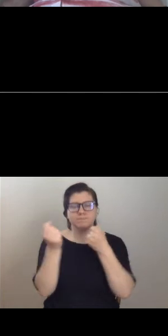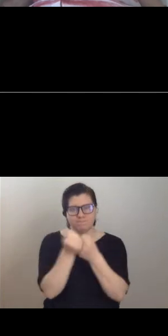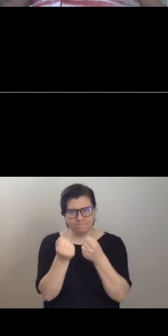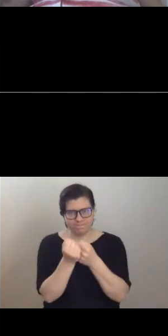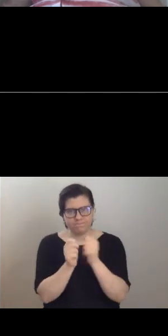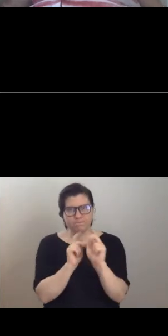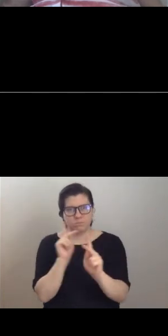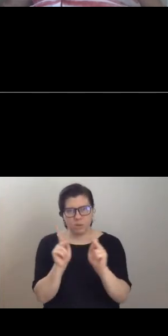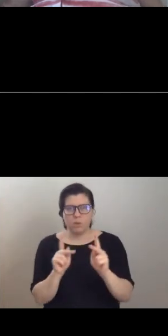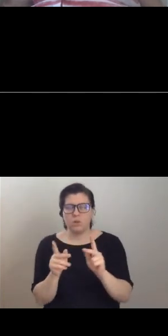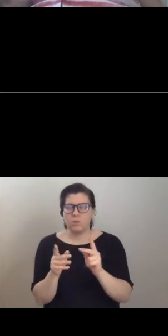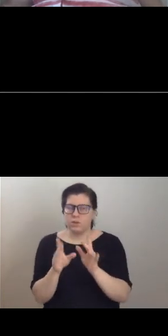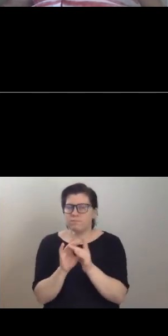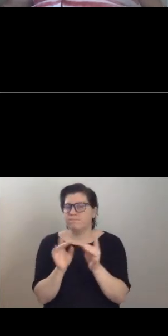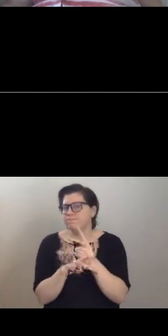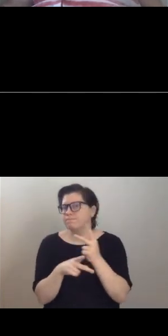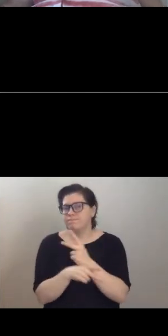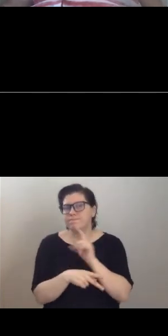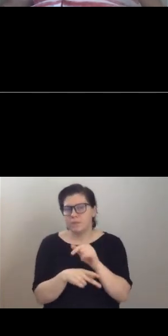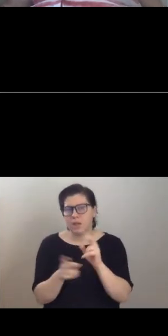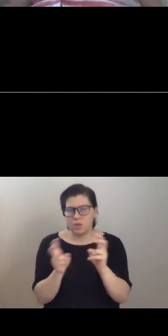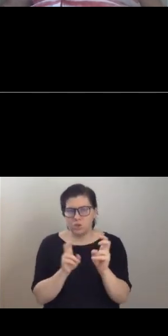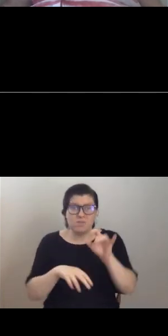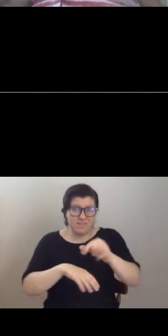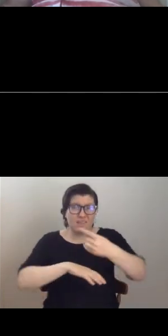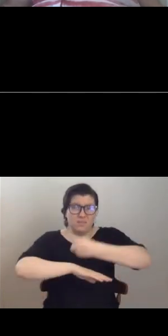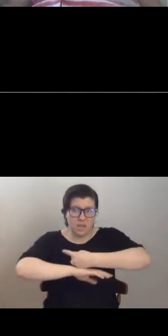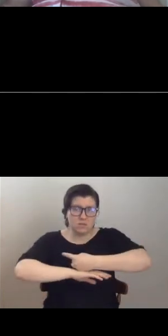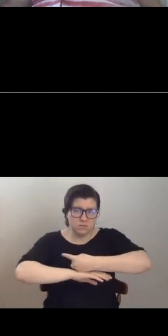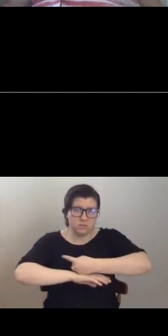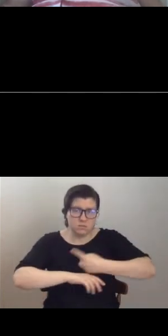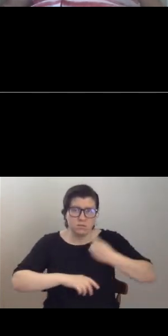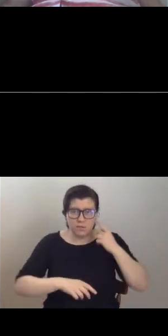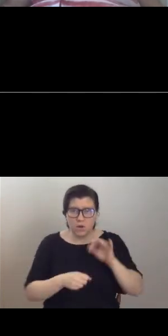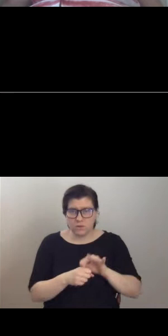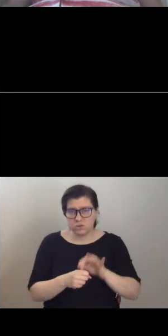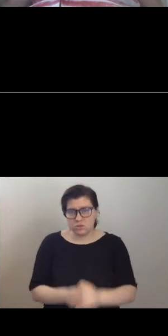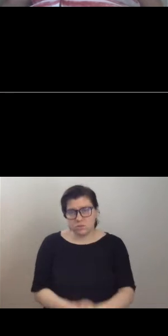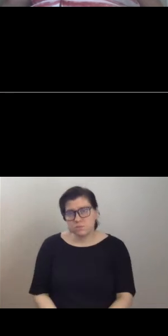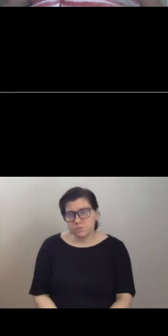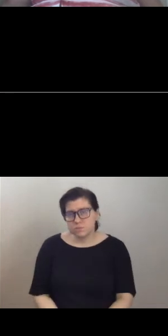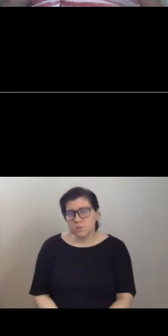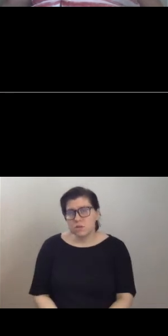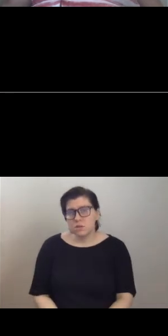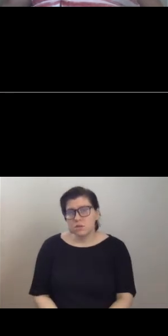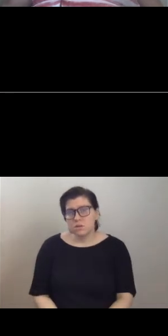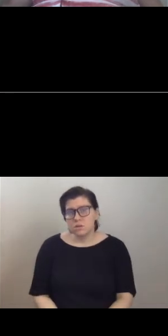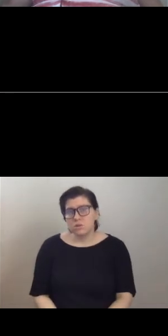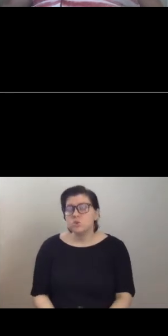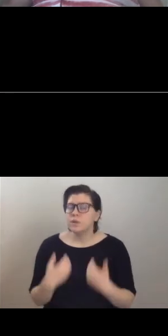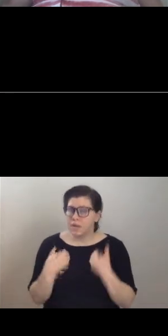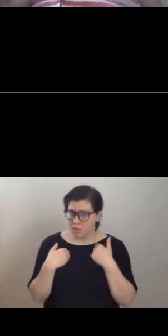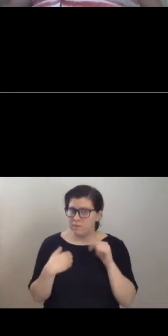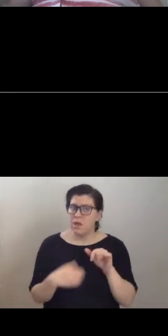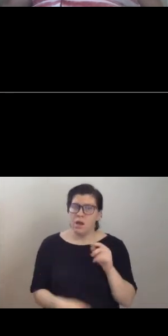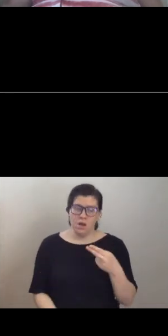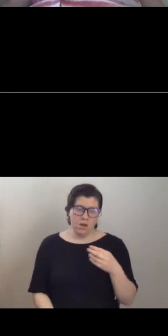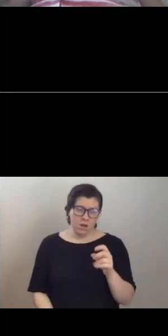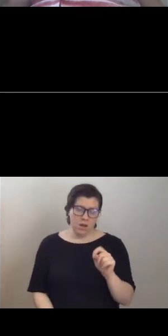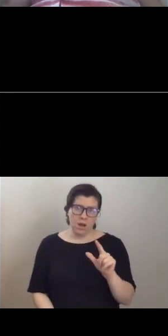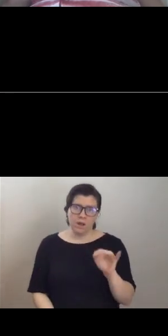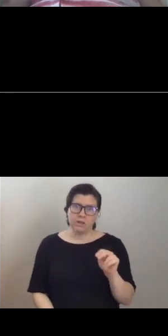issues addressed on the very day of the election. So we do have that hotline, and it